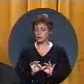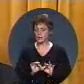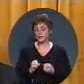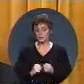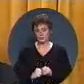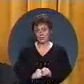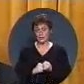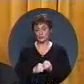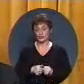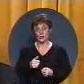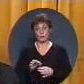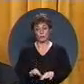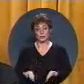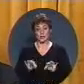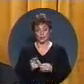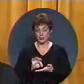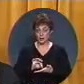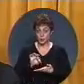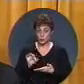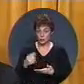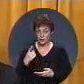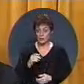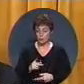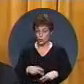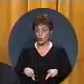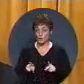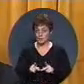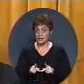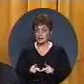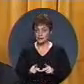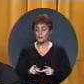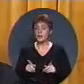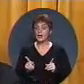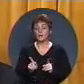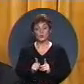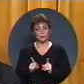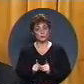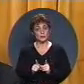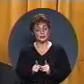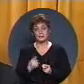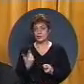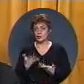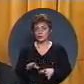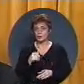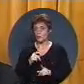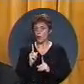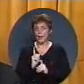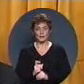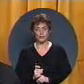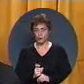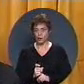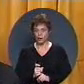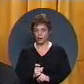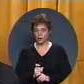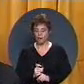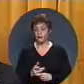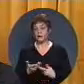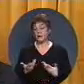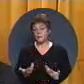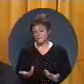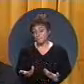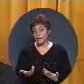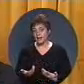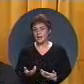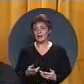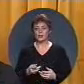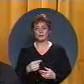country, Mr. Speaker, that we do something that was rather unusual, something that might be foreign to Liberal members opposite, Mr. Speaker. We did our homework. We did a thorough